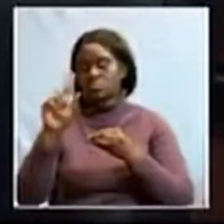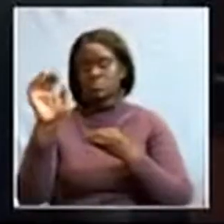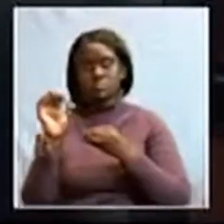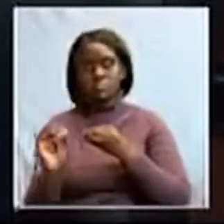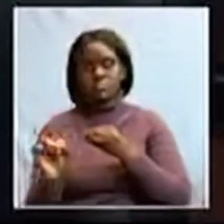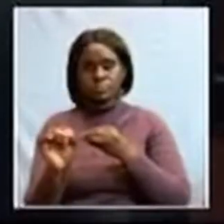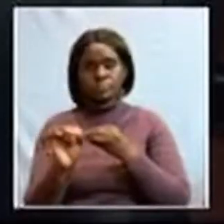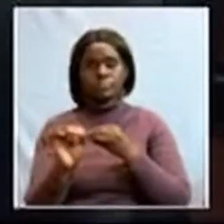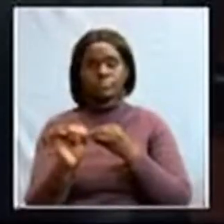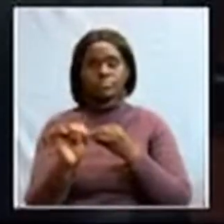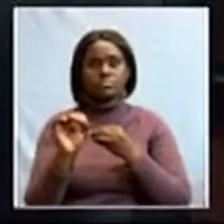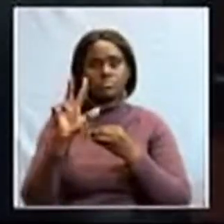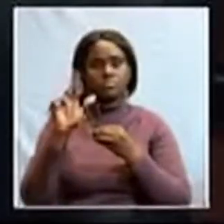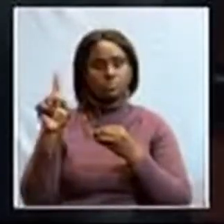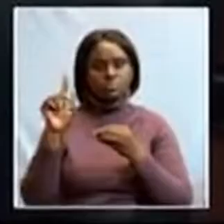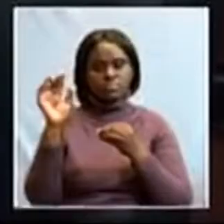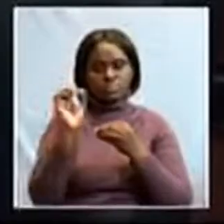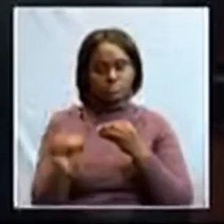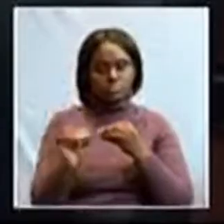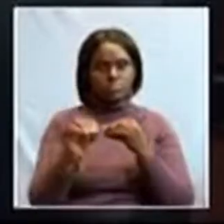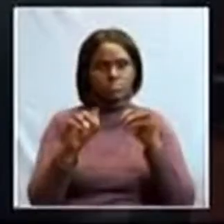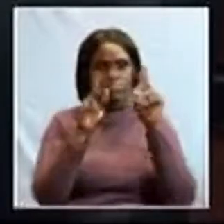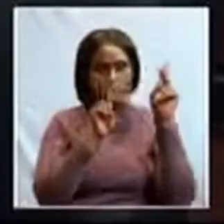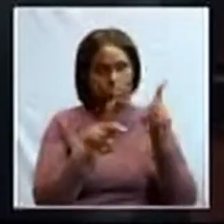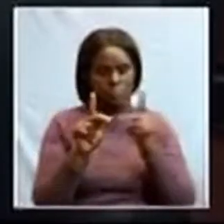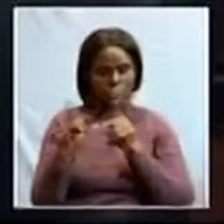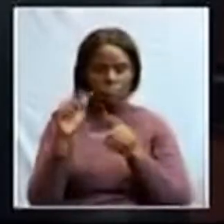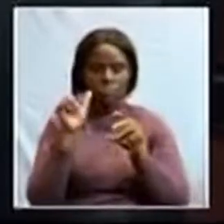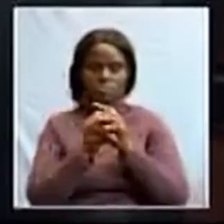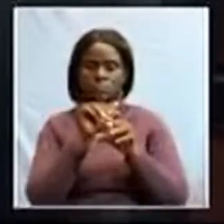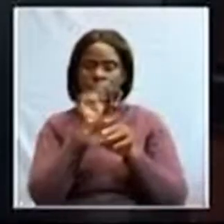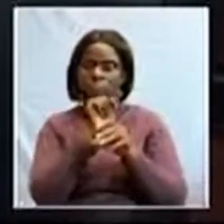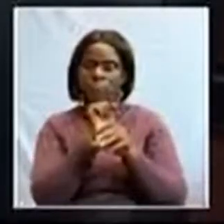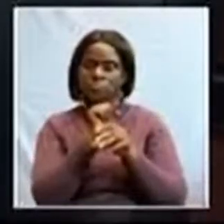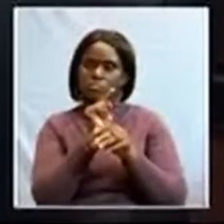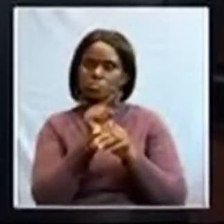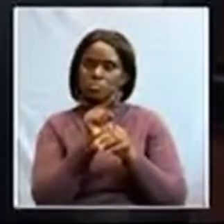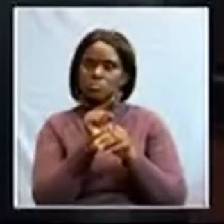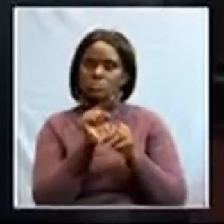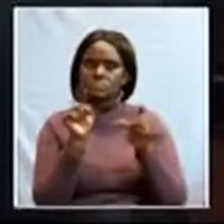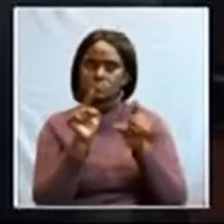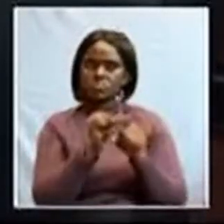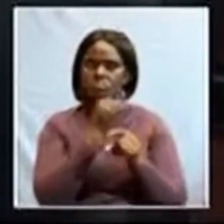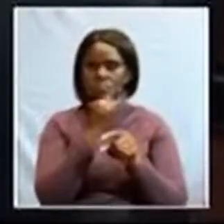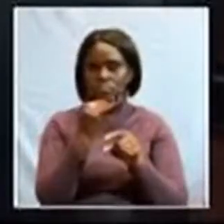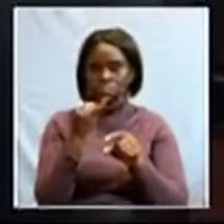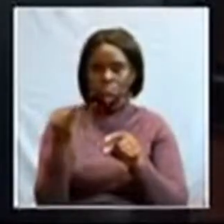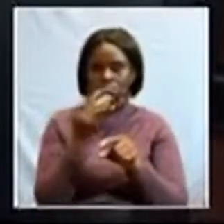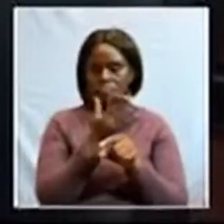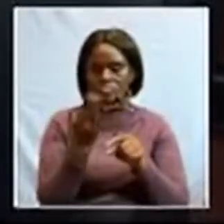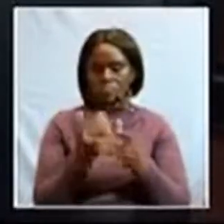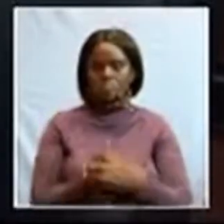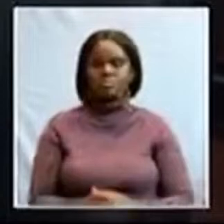31% adverse performance on this particular item.